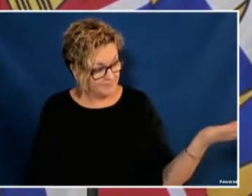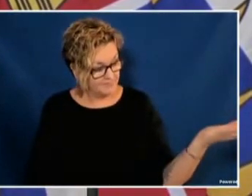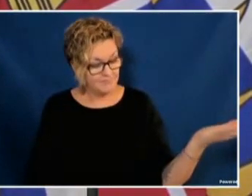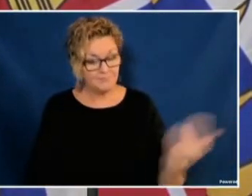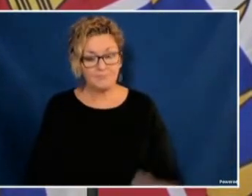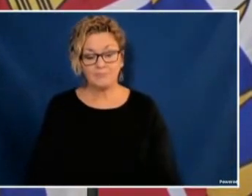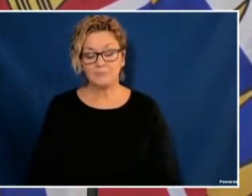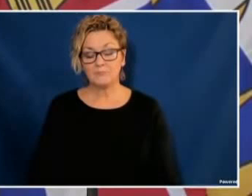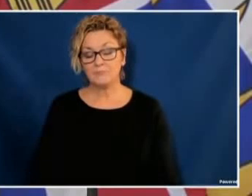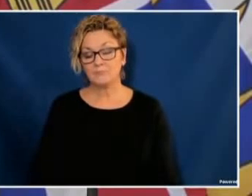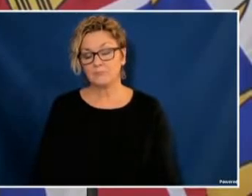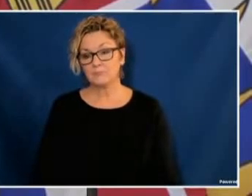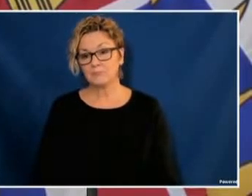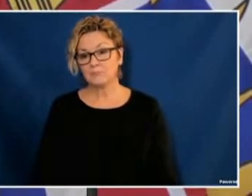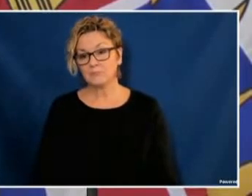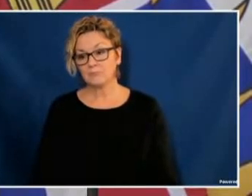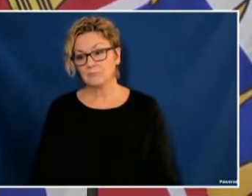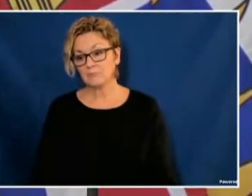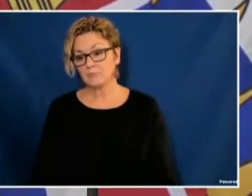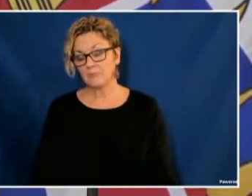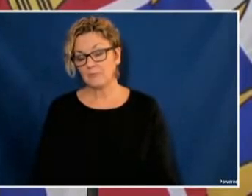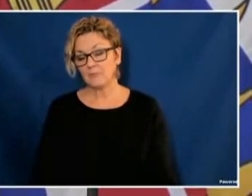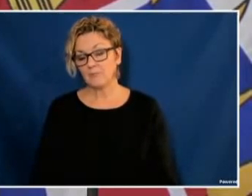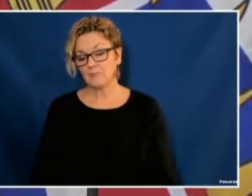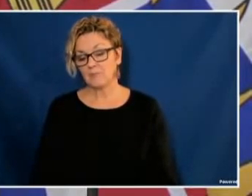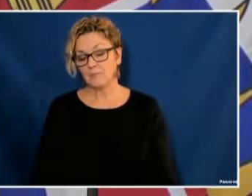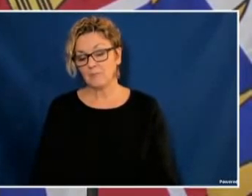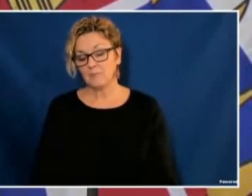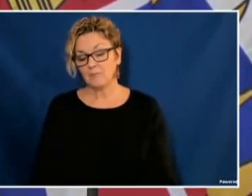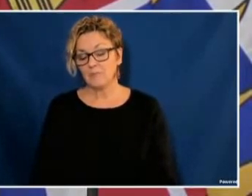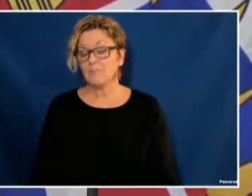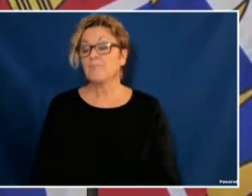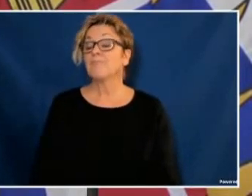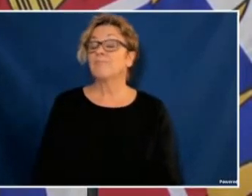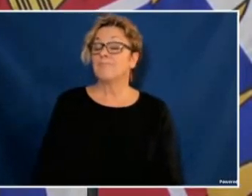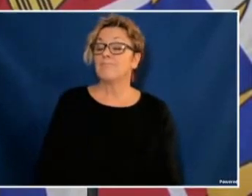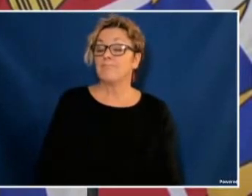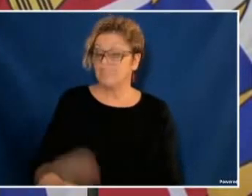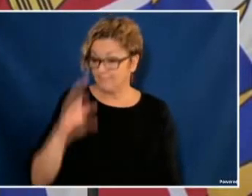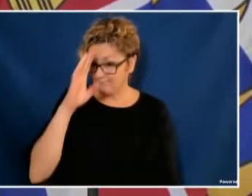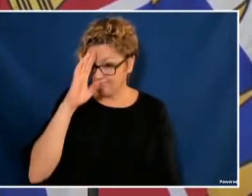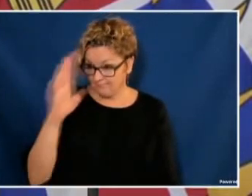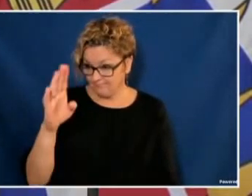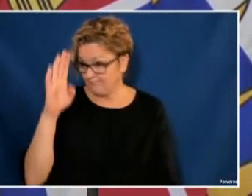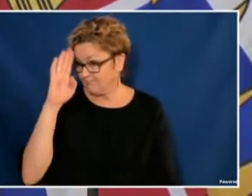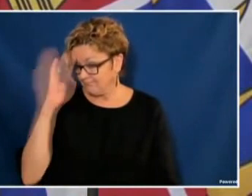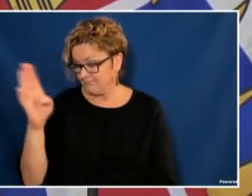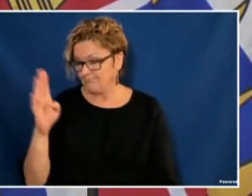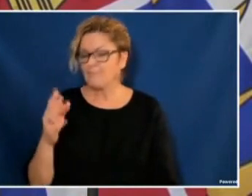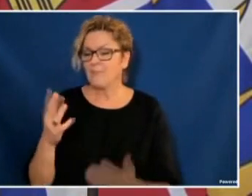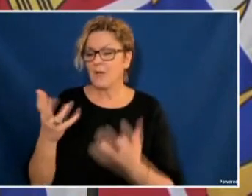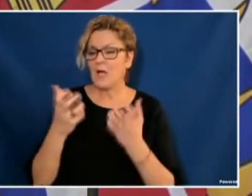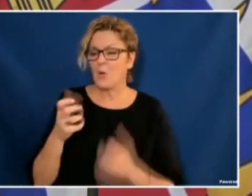see the GEU union saying they think there needs to be better communication. I see